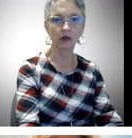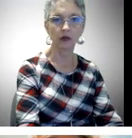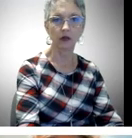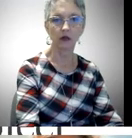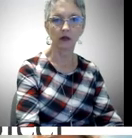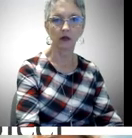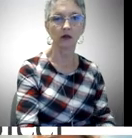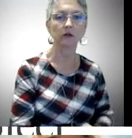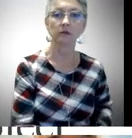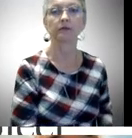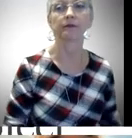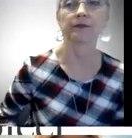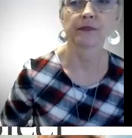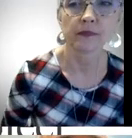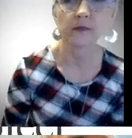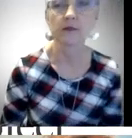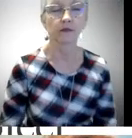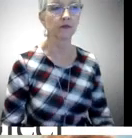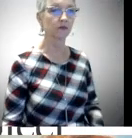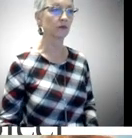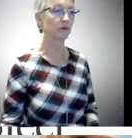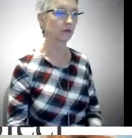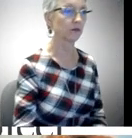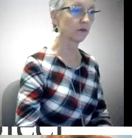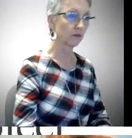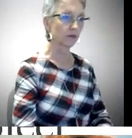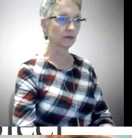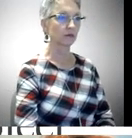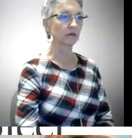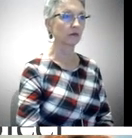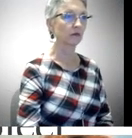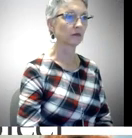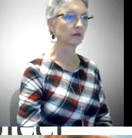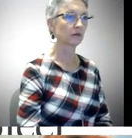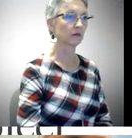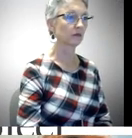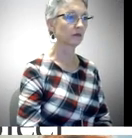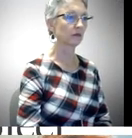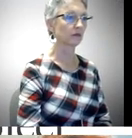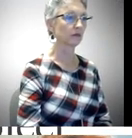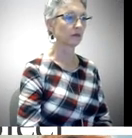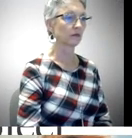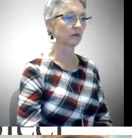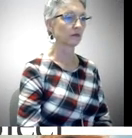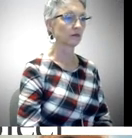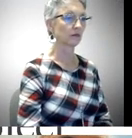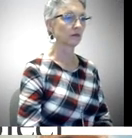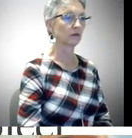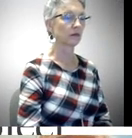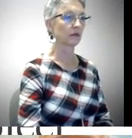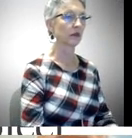Next. Okay. It's sort of funny because I've dealt with supported decision-making